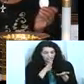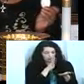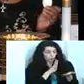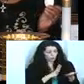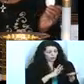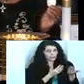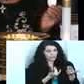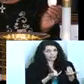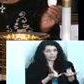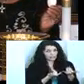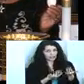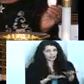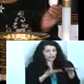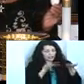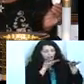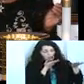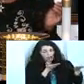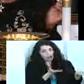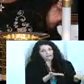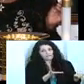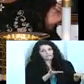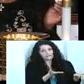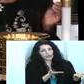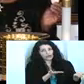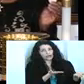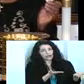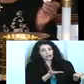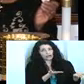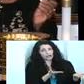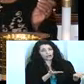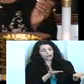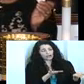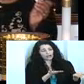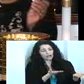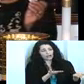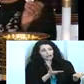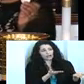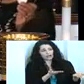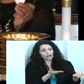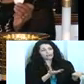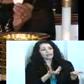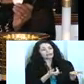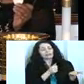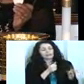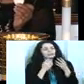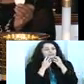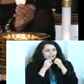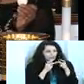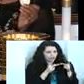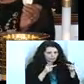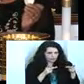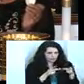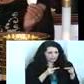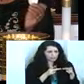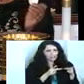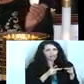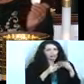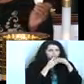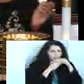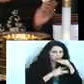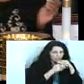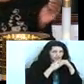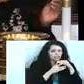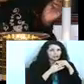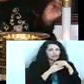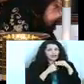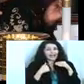and offer the sacraments, the body and the blood of our Lord and Savior.